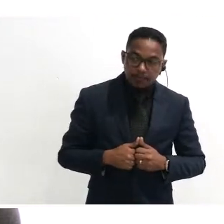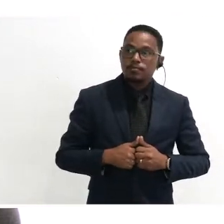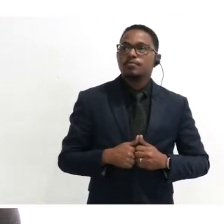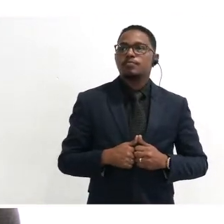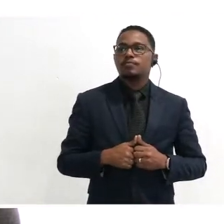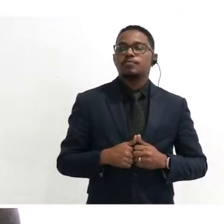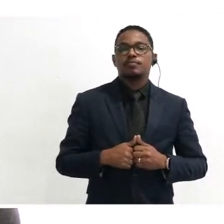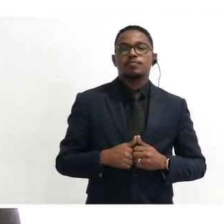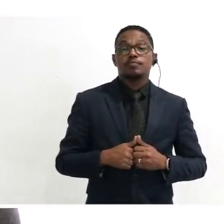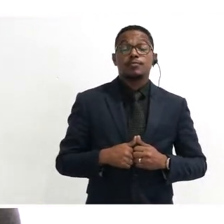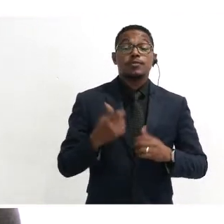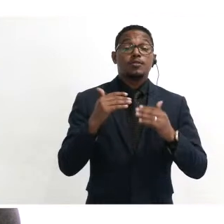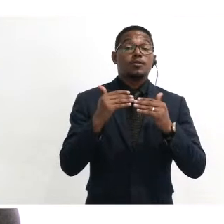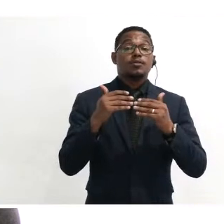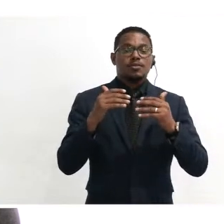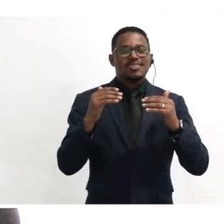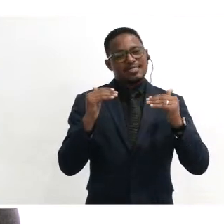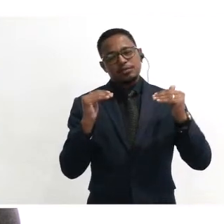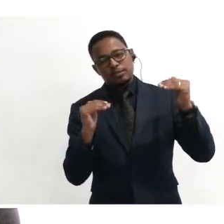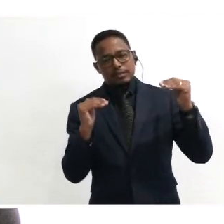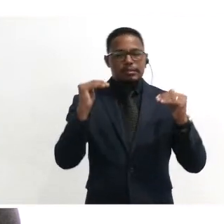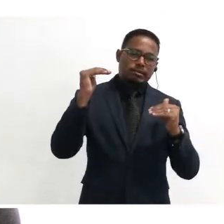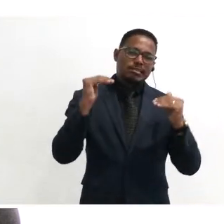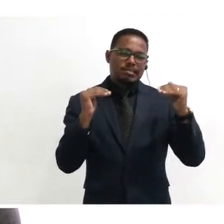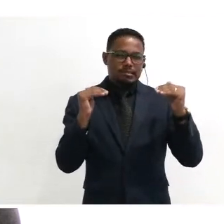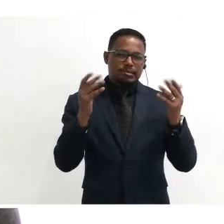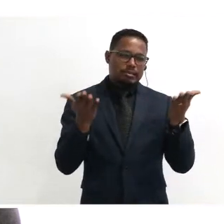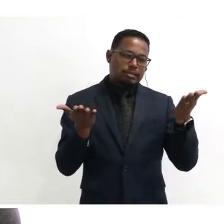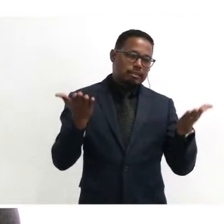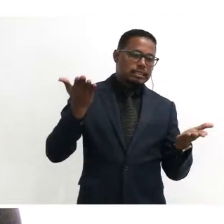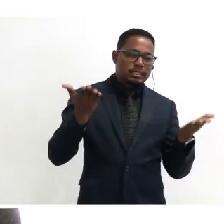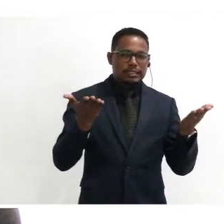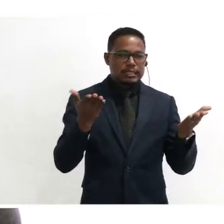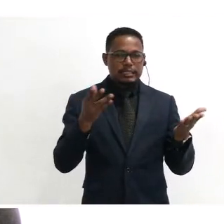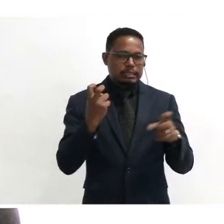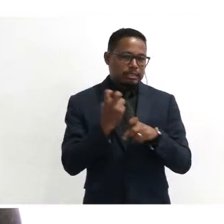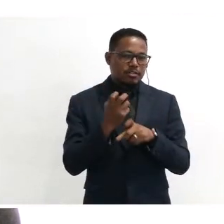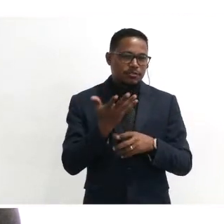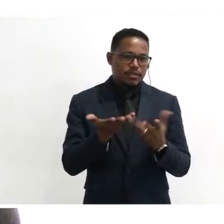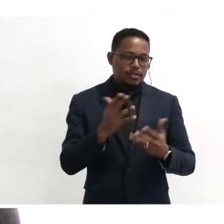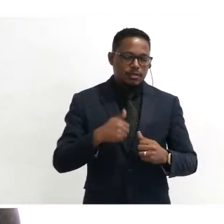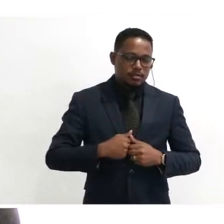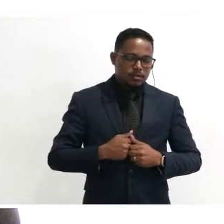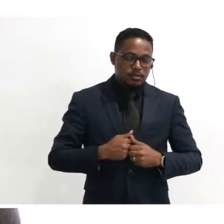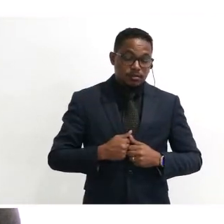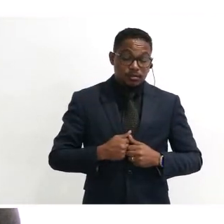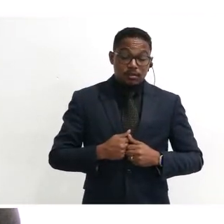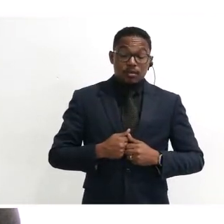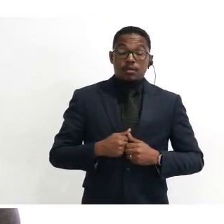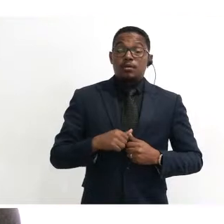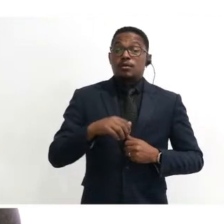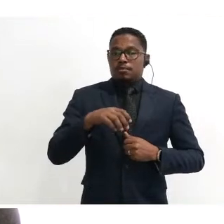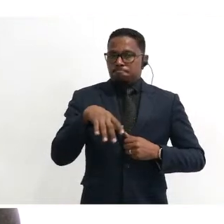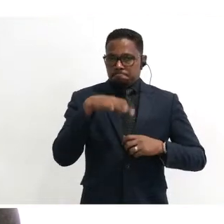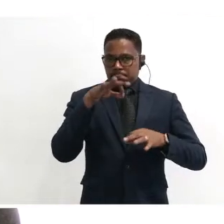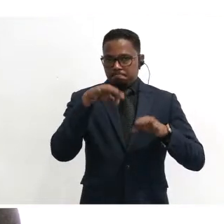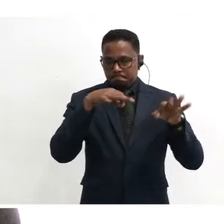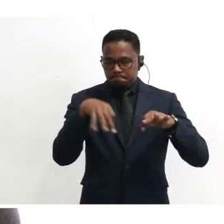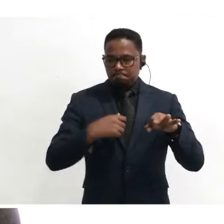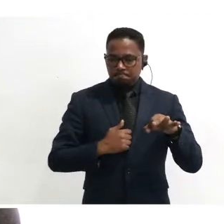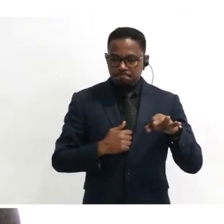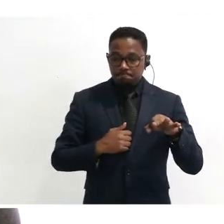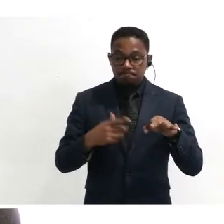balance there. So a lot of the choice of that encapsulant material usually is a